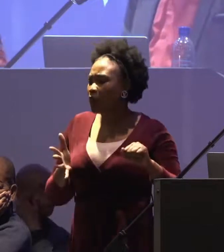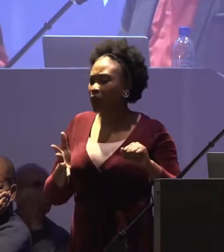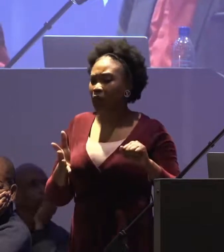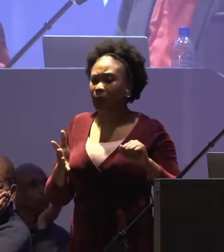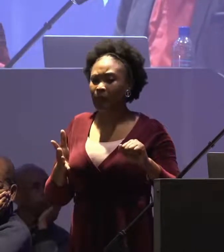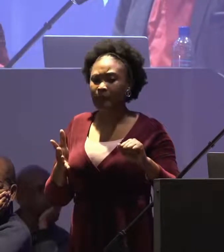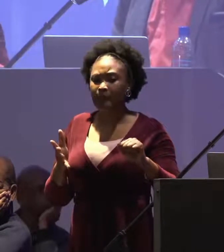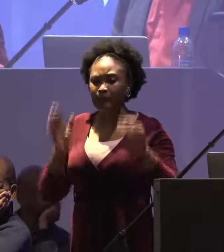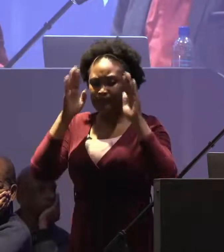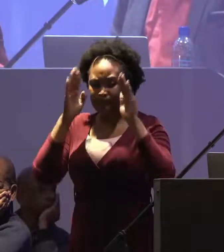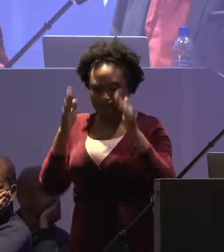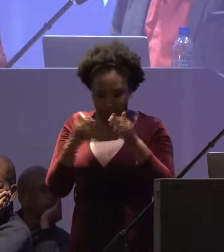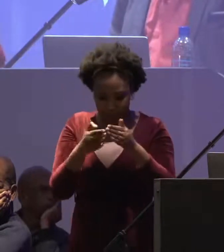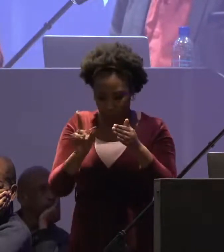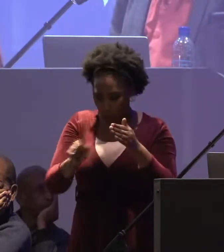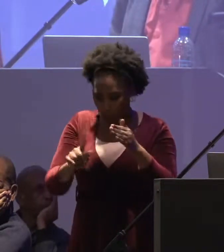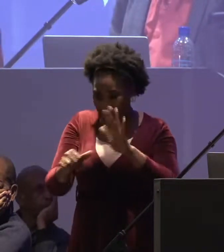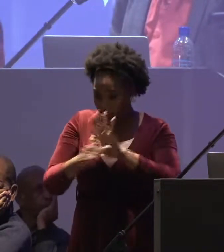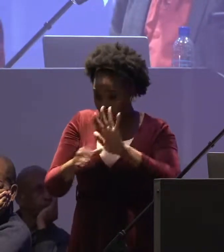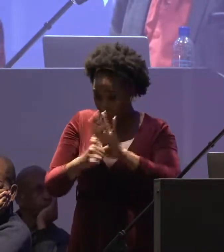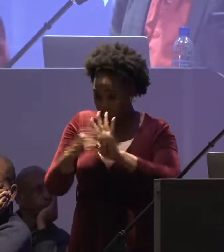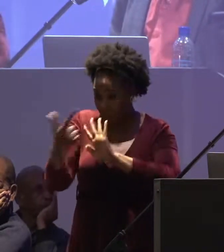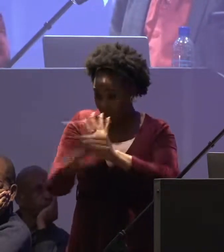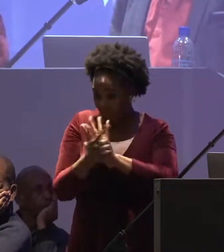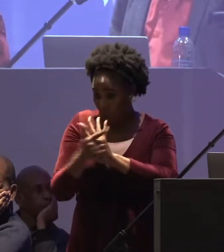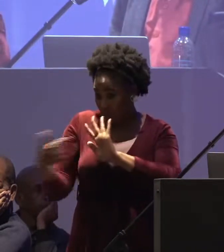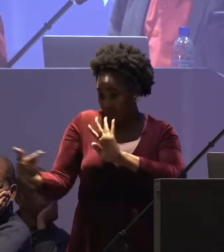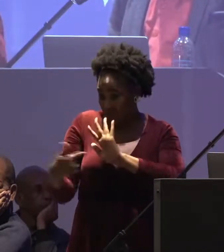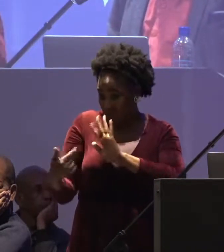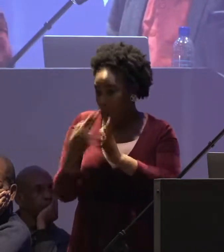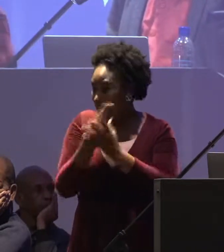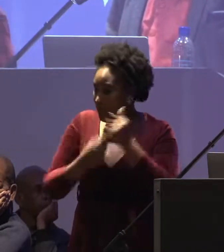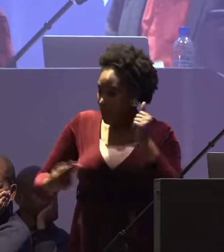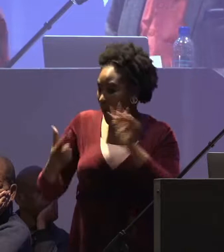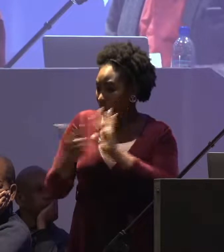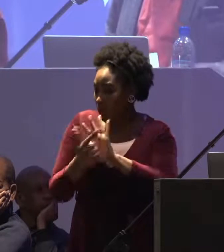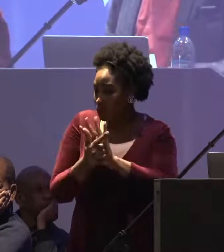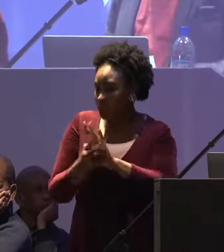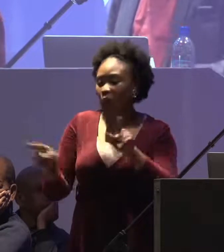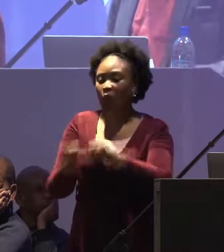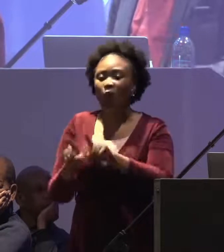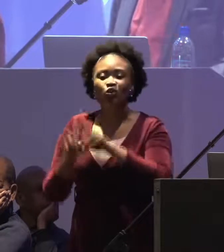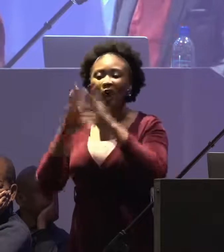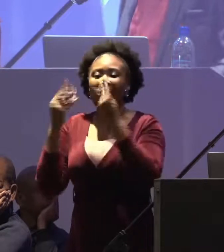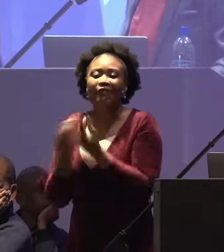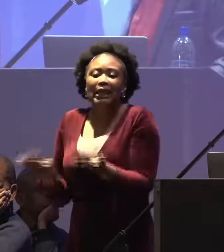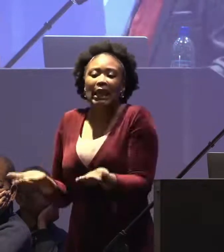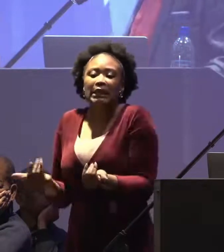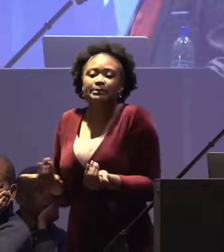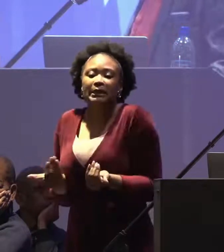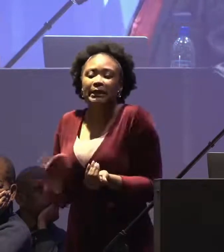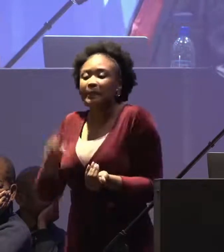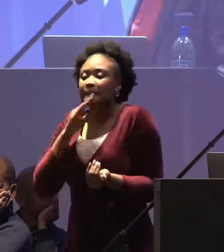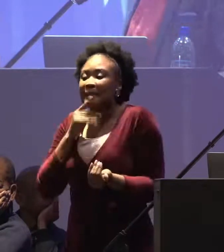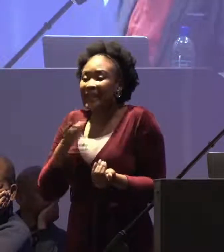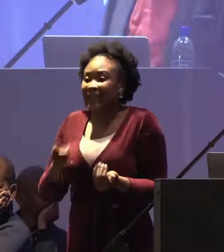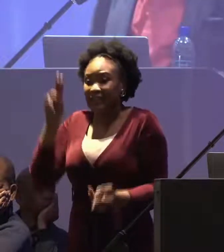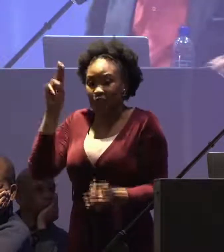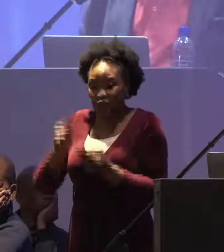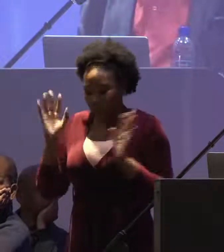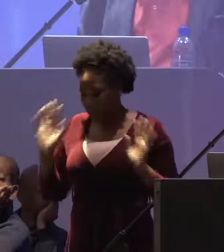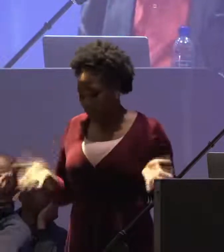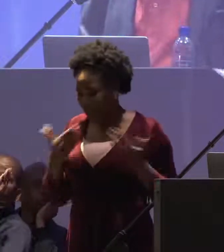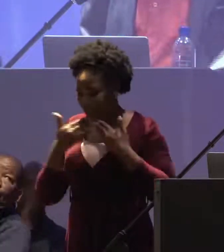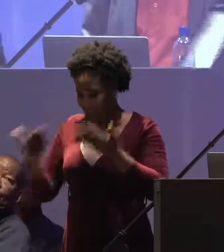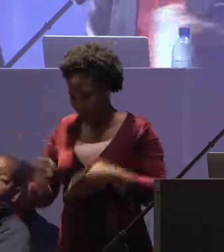to the importance of bylaws and whatever is expected. That, in short, Chairperson. Thank you so much.